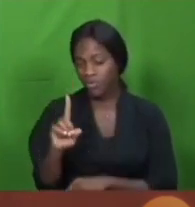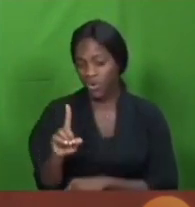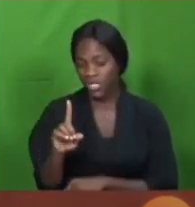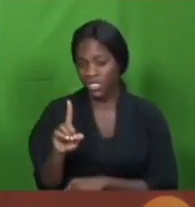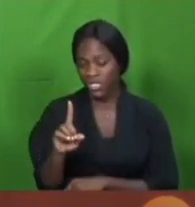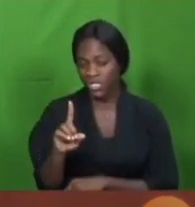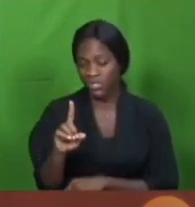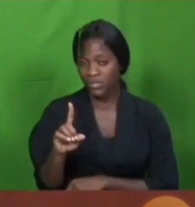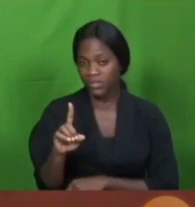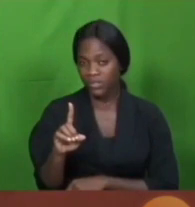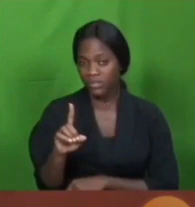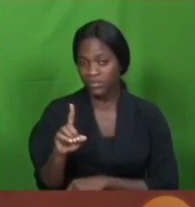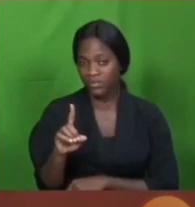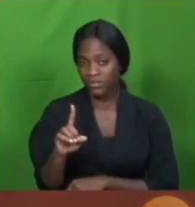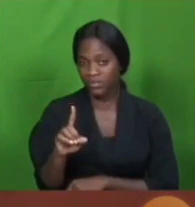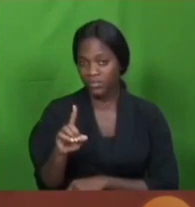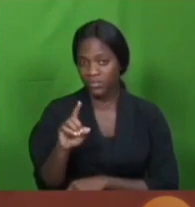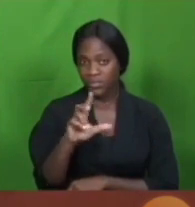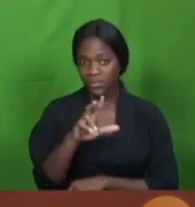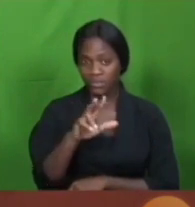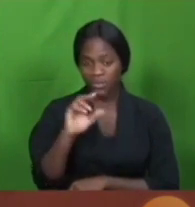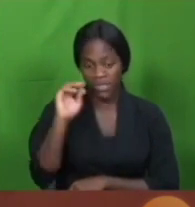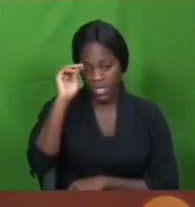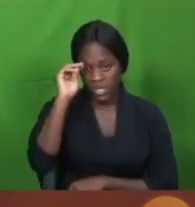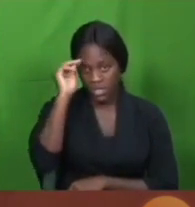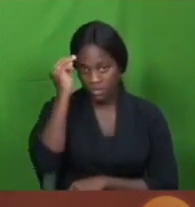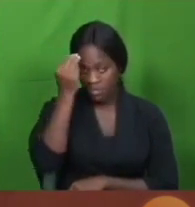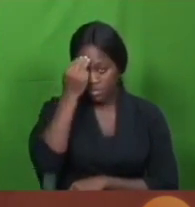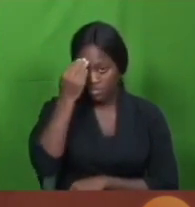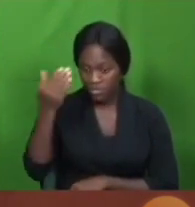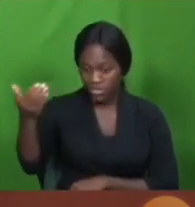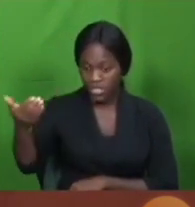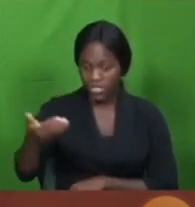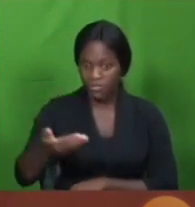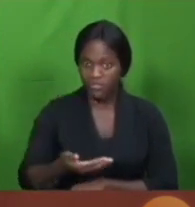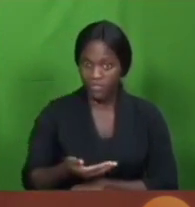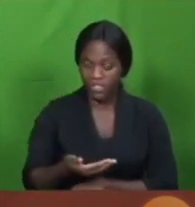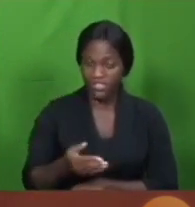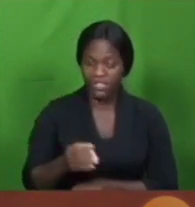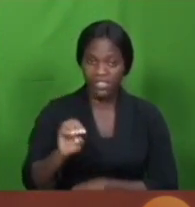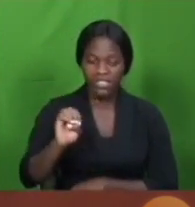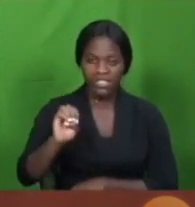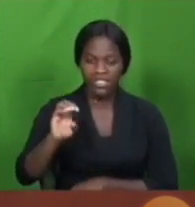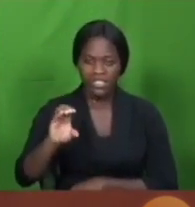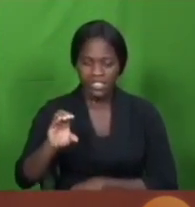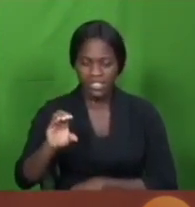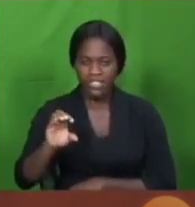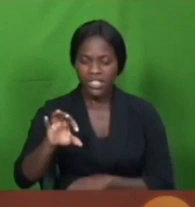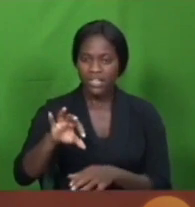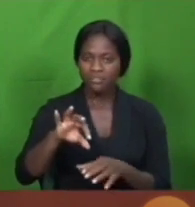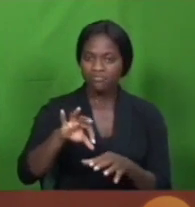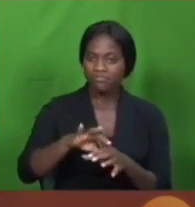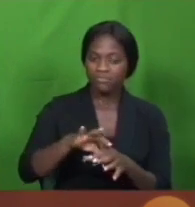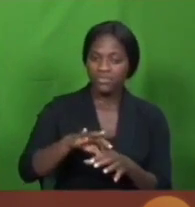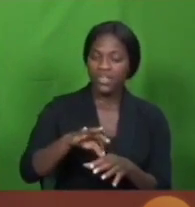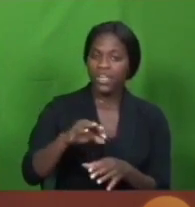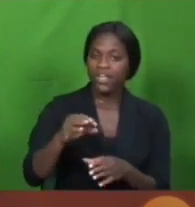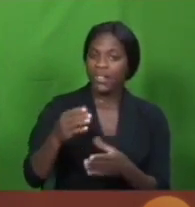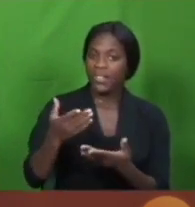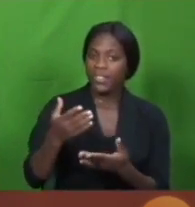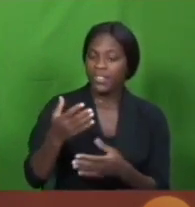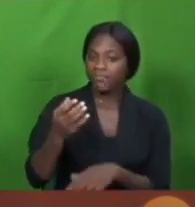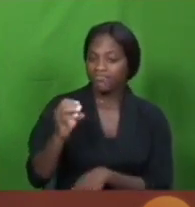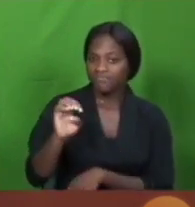3 ministries were invited. In other words, 3 bodies were invited: the Electoral Commission, NIA, and the Finance Ministry.